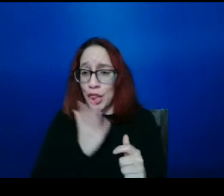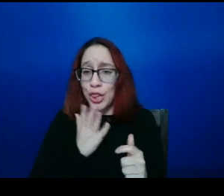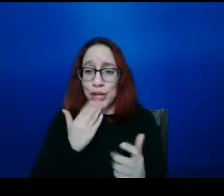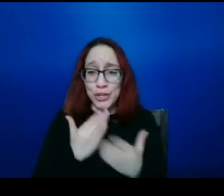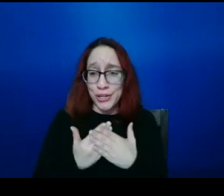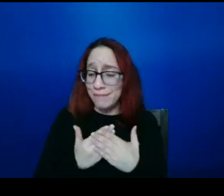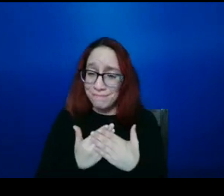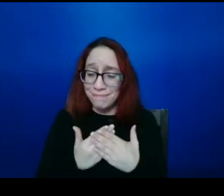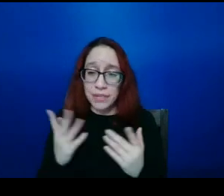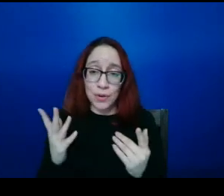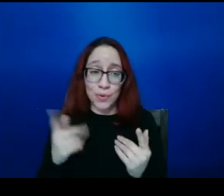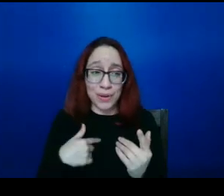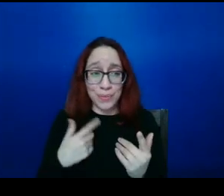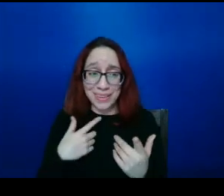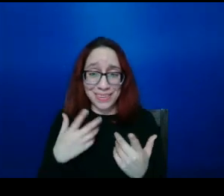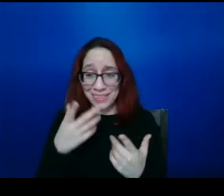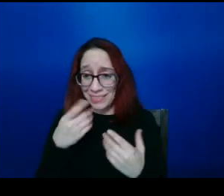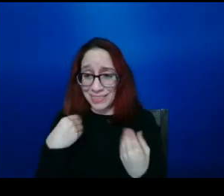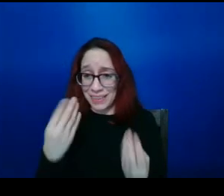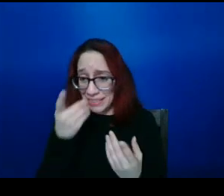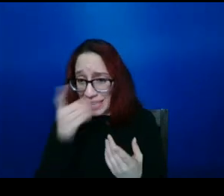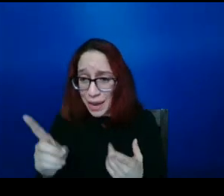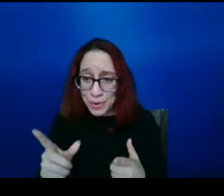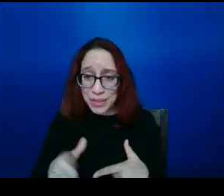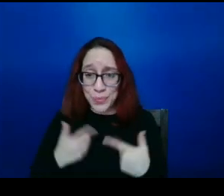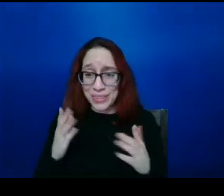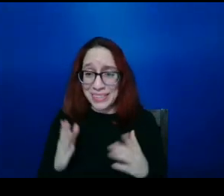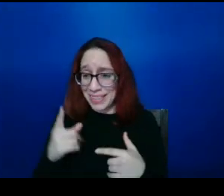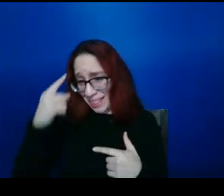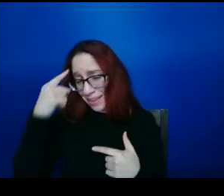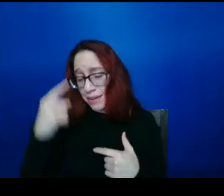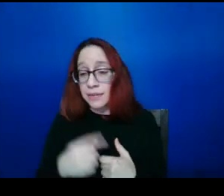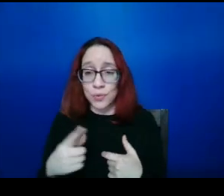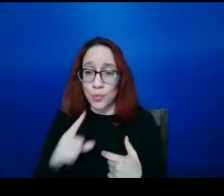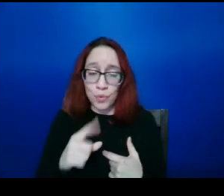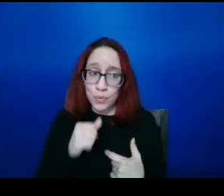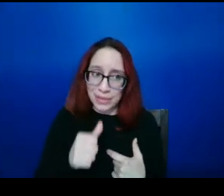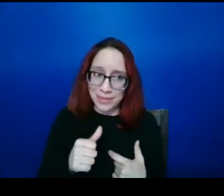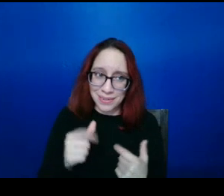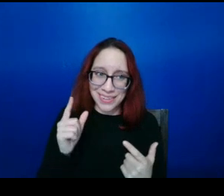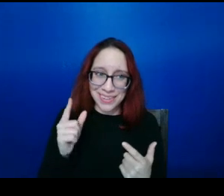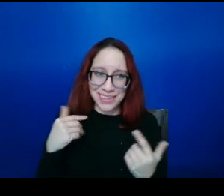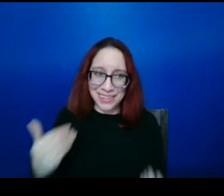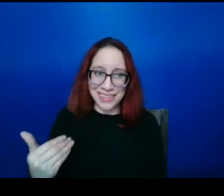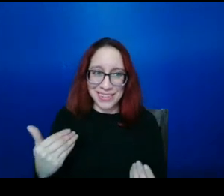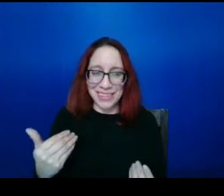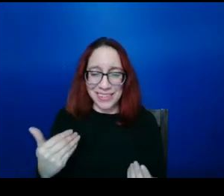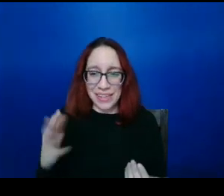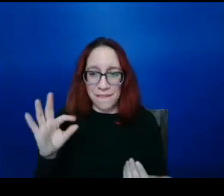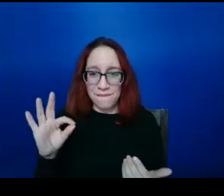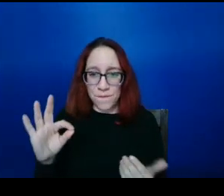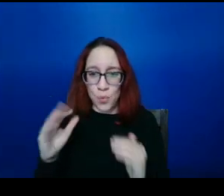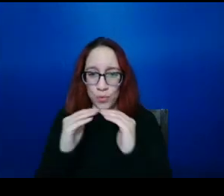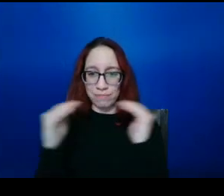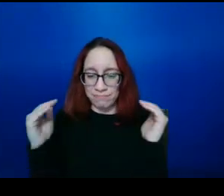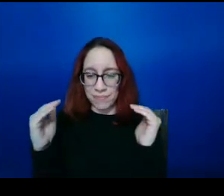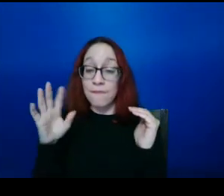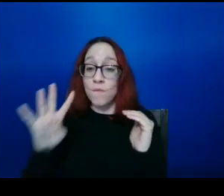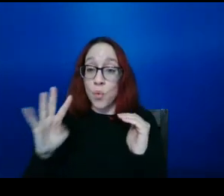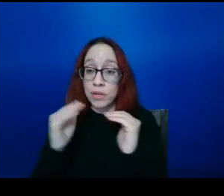good, like we actually give a damn about what the residents think. And we really don't, because we would go to the four stories, 48